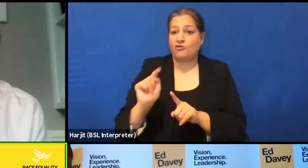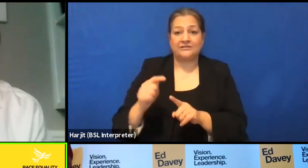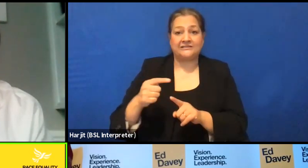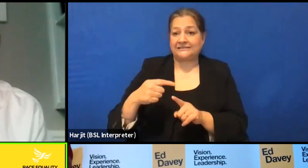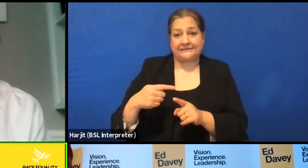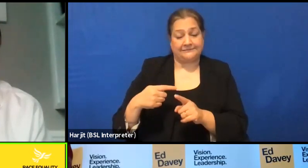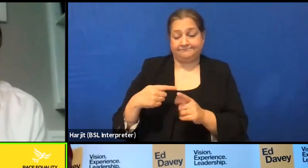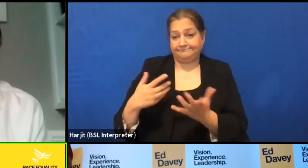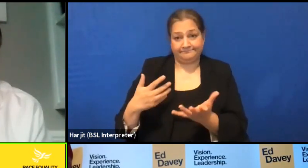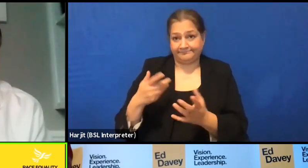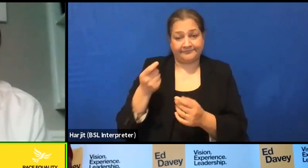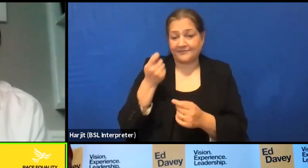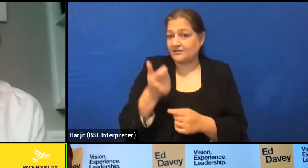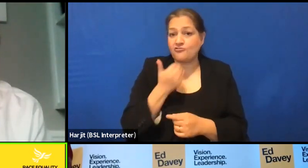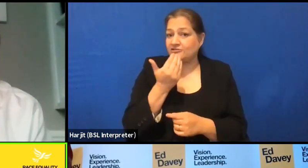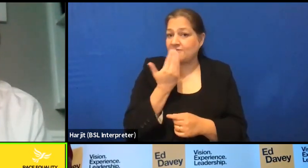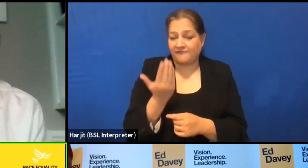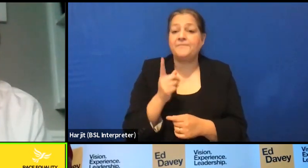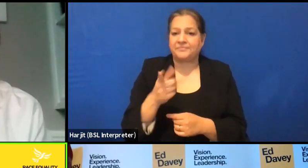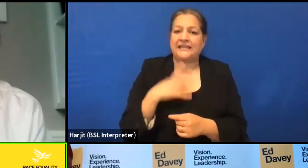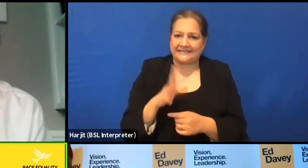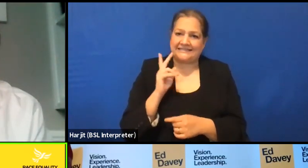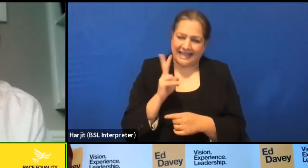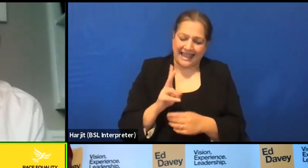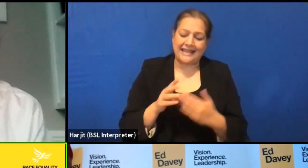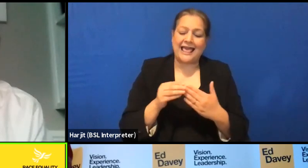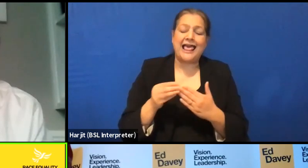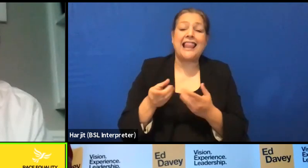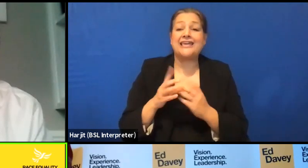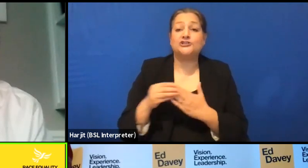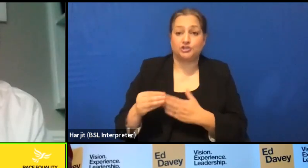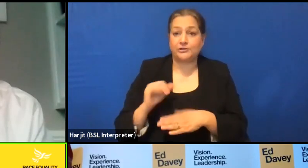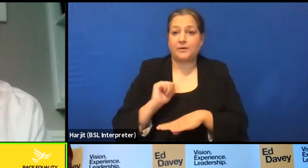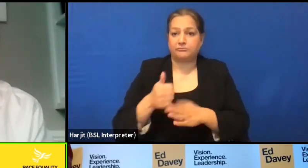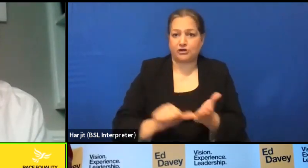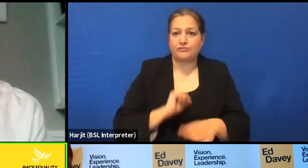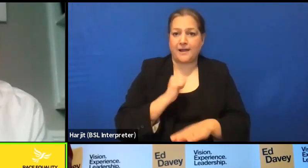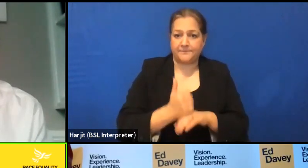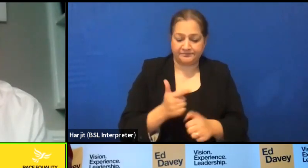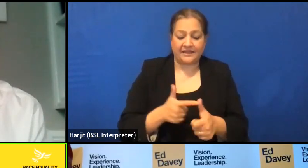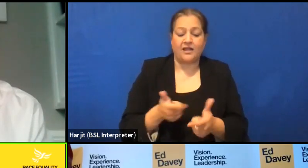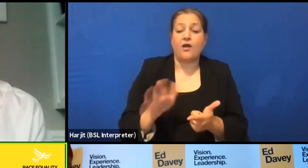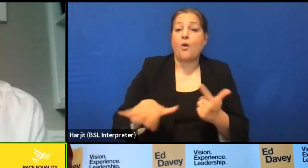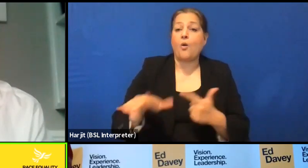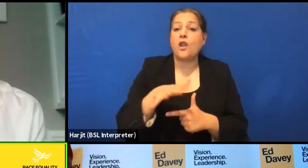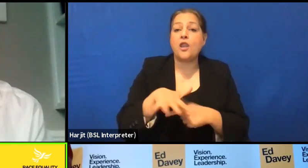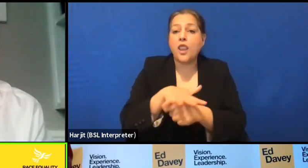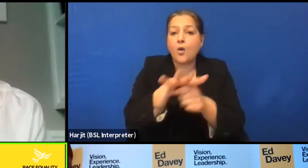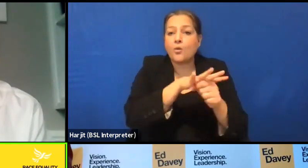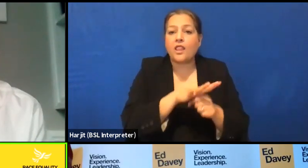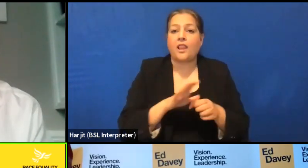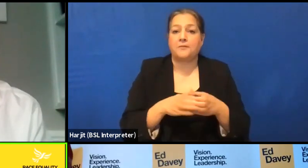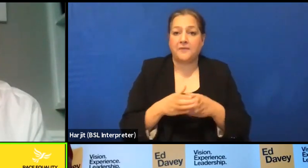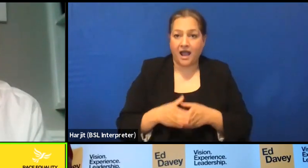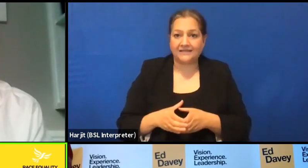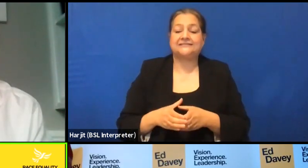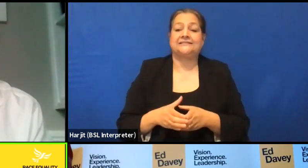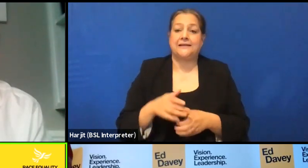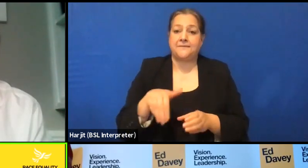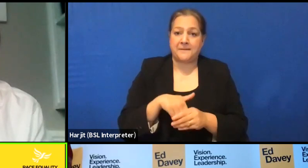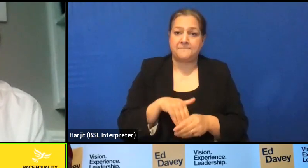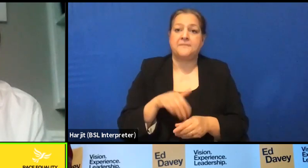let's reintroduce a leadership program. Let's make sure that all local parties and every single member recognizes that they have their part to play. And